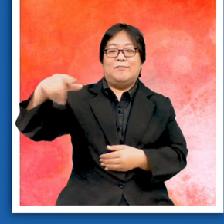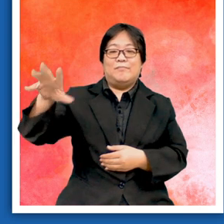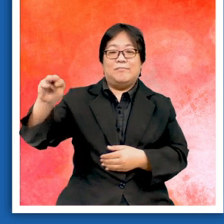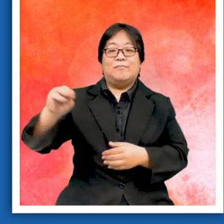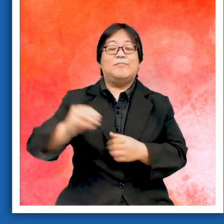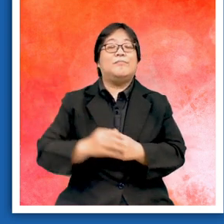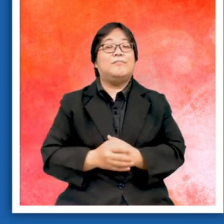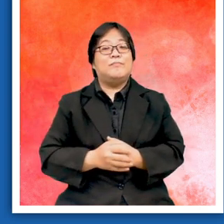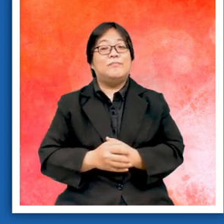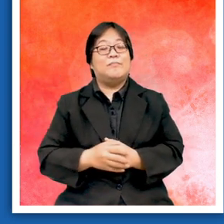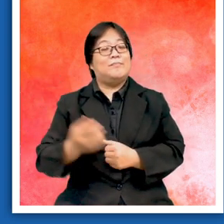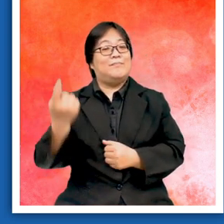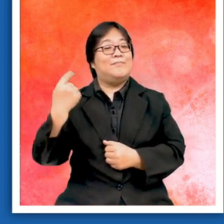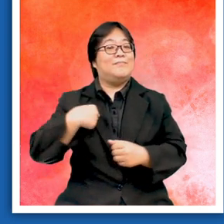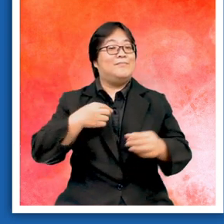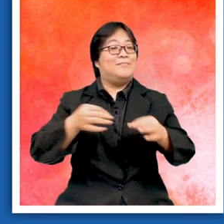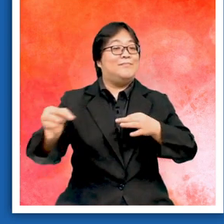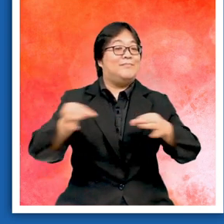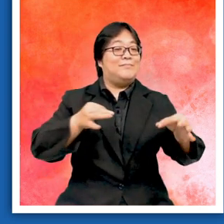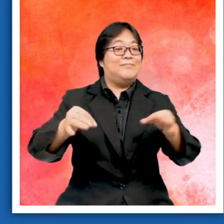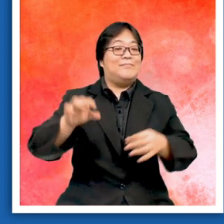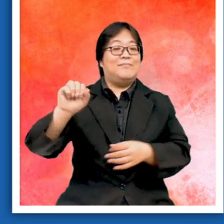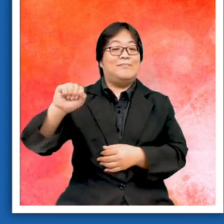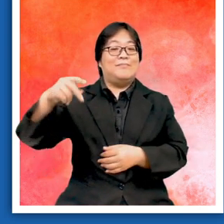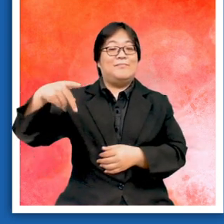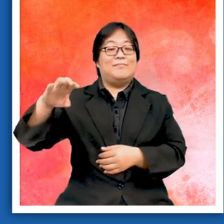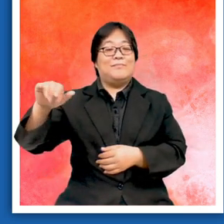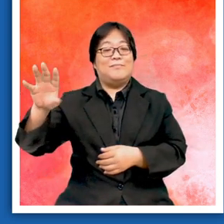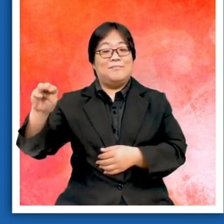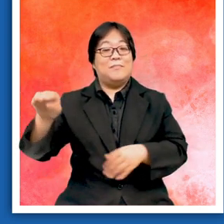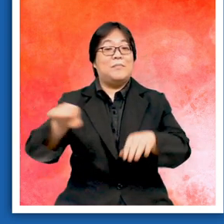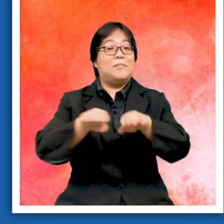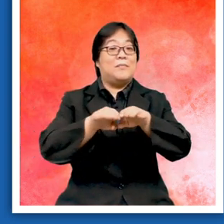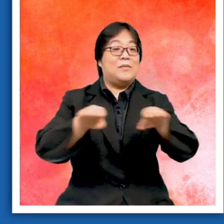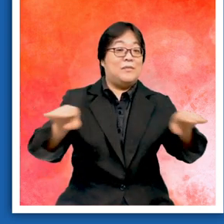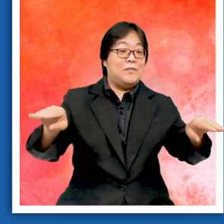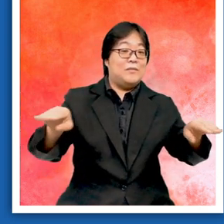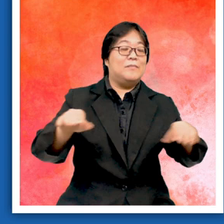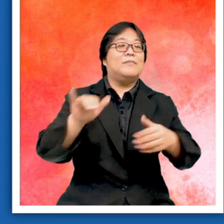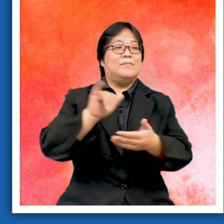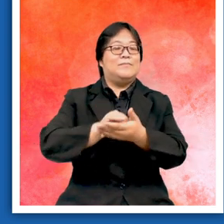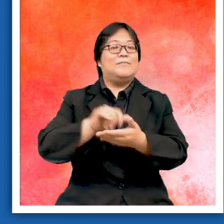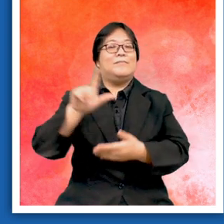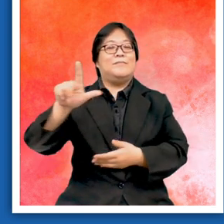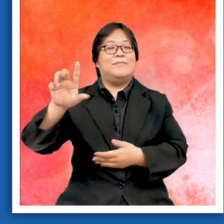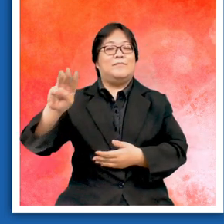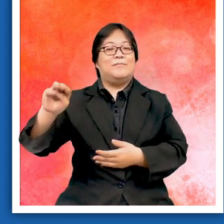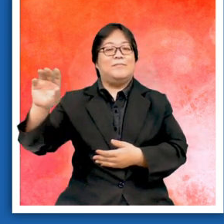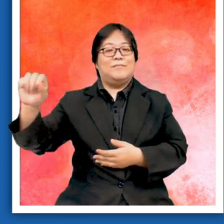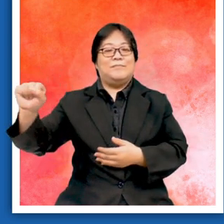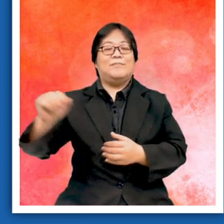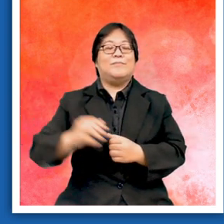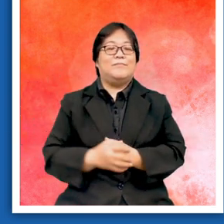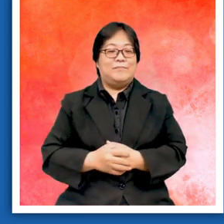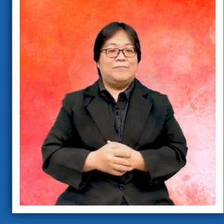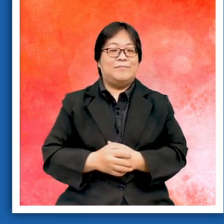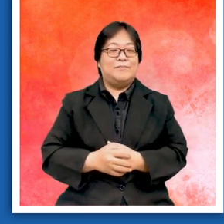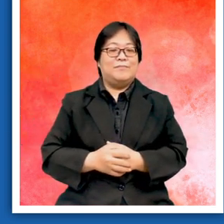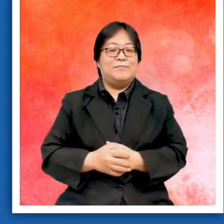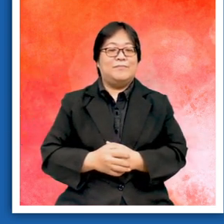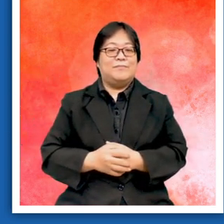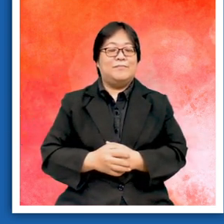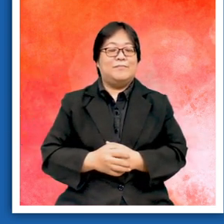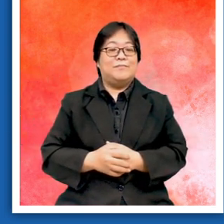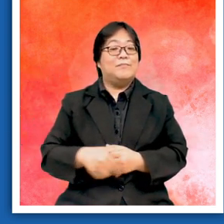I described the Spectrum platform, which is a learning management. In the Spectrum platform,